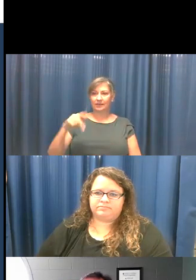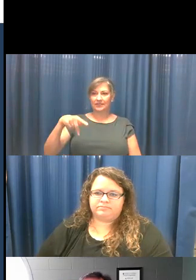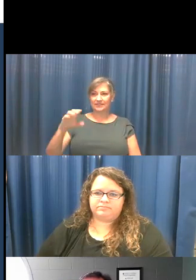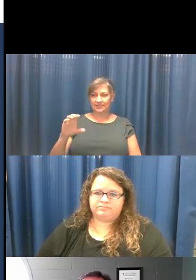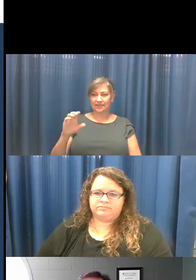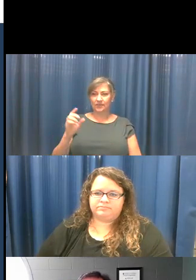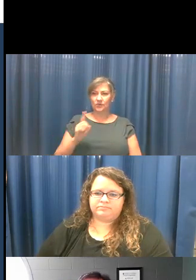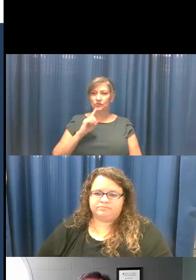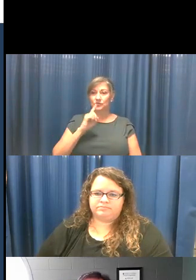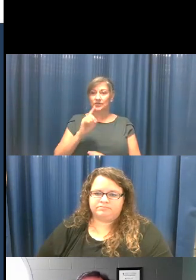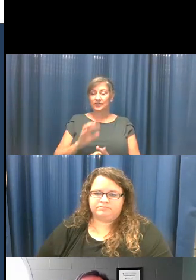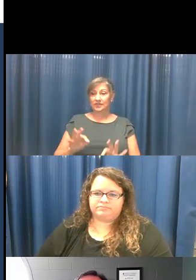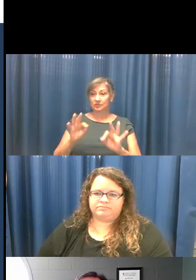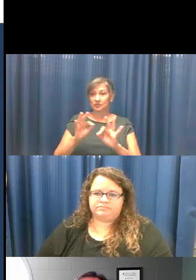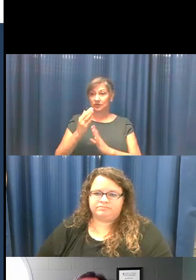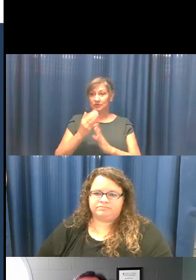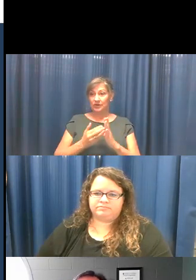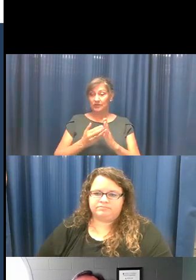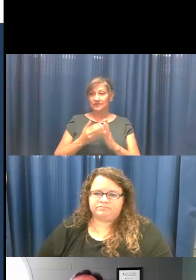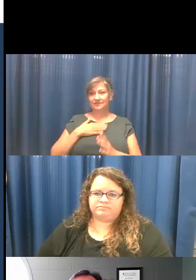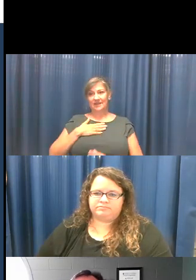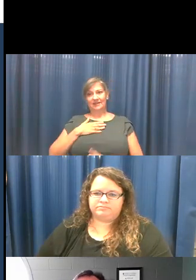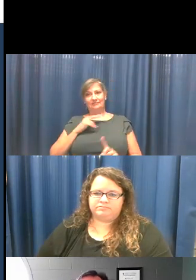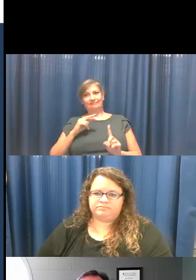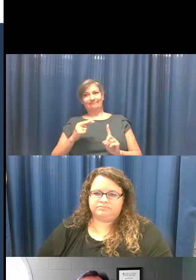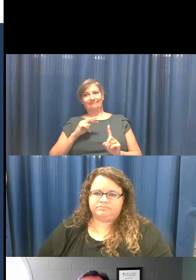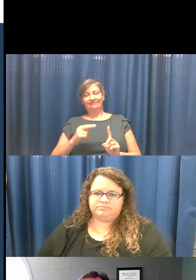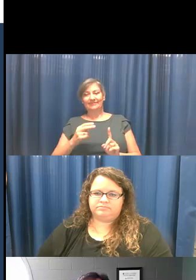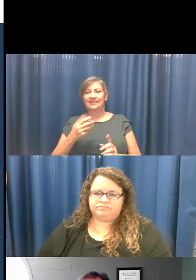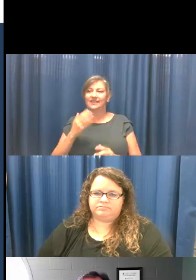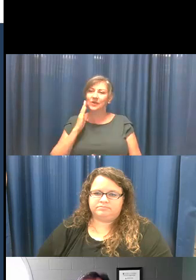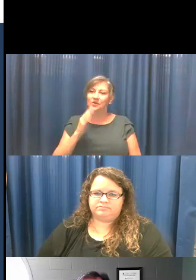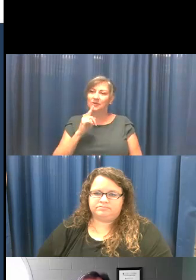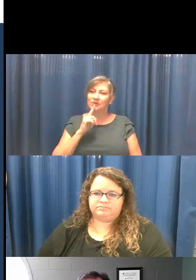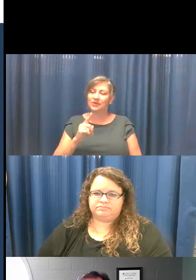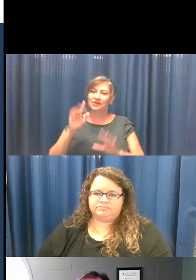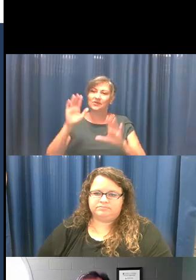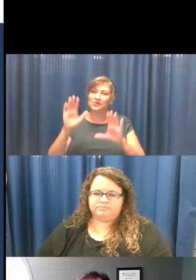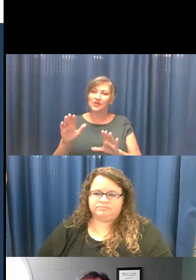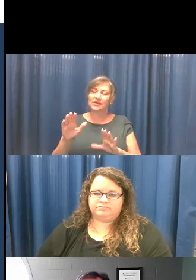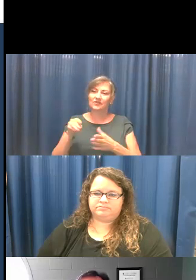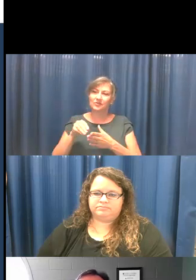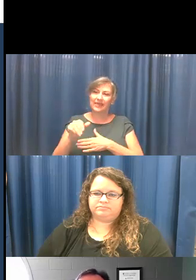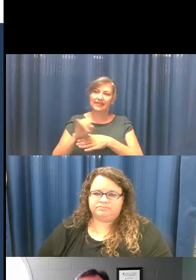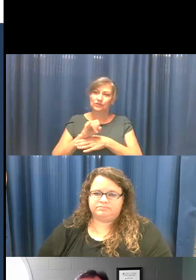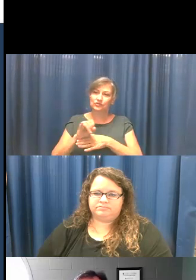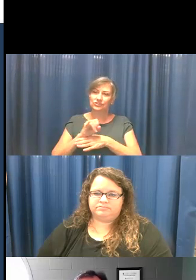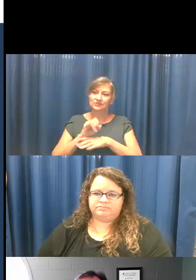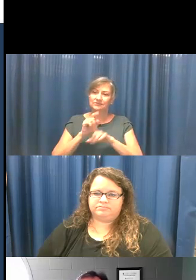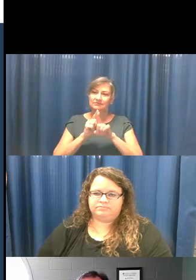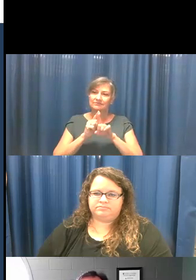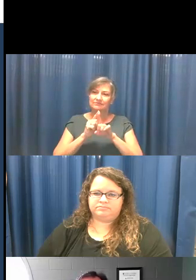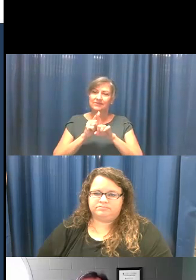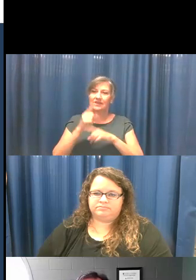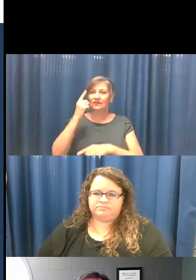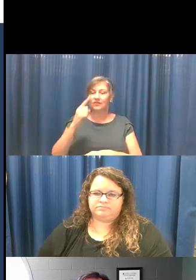really important parts of this, I think from my point of view, is that there's going to be really wonderful paid internships for